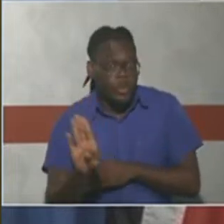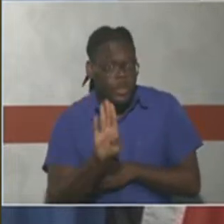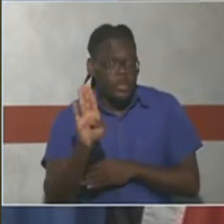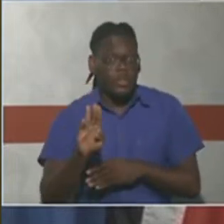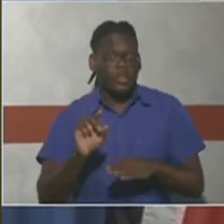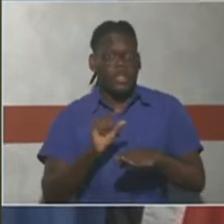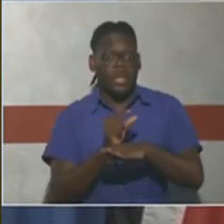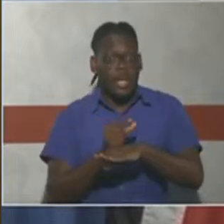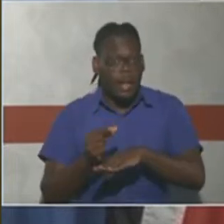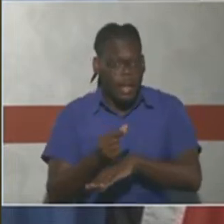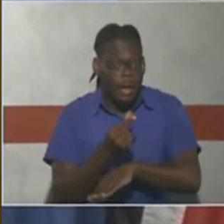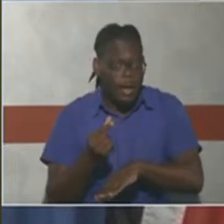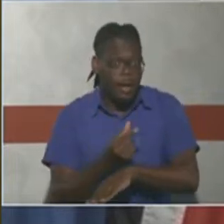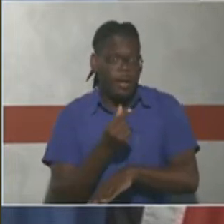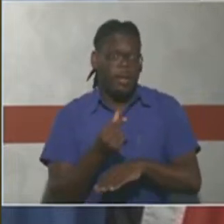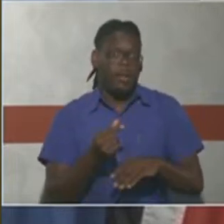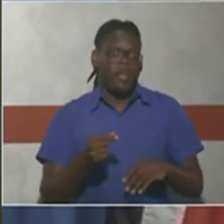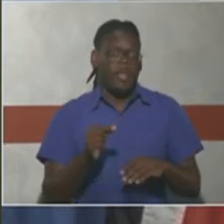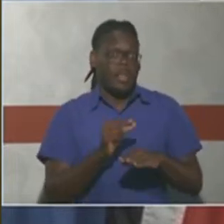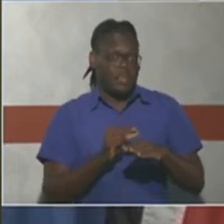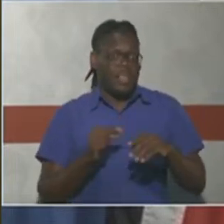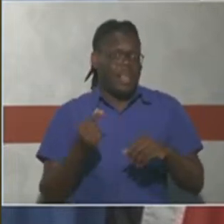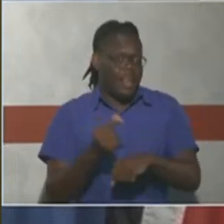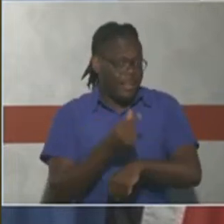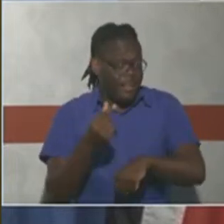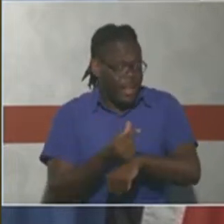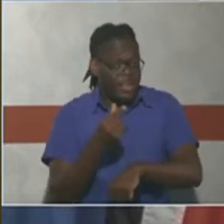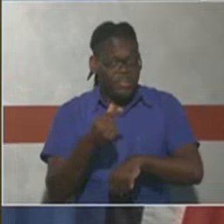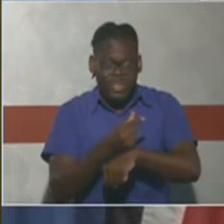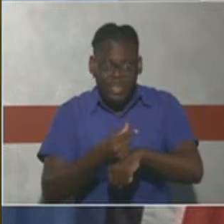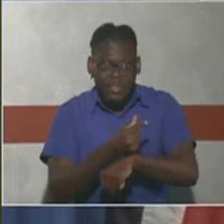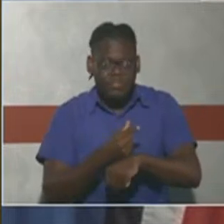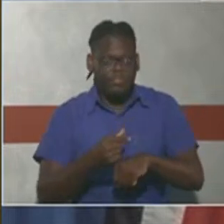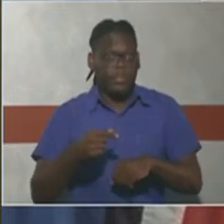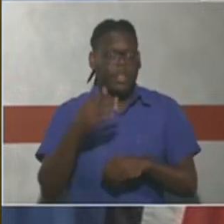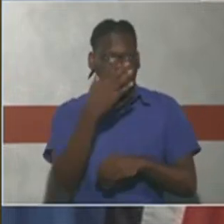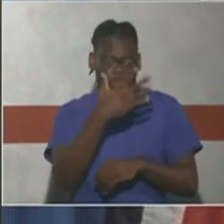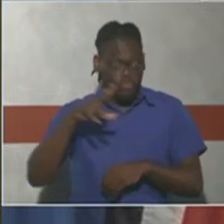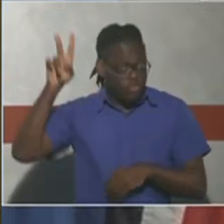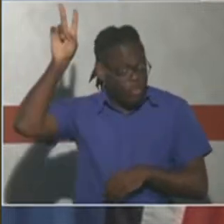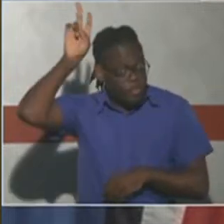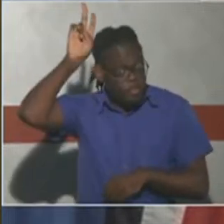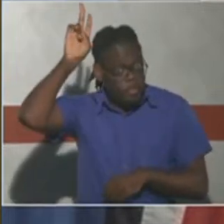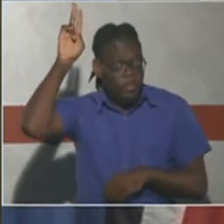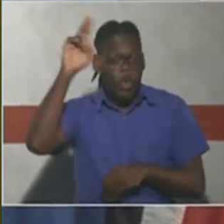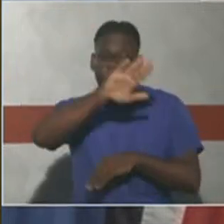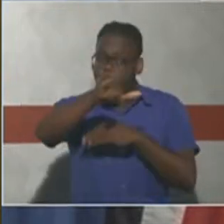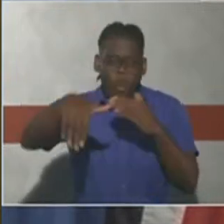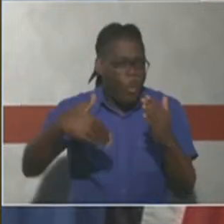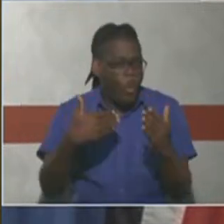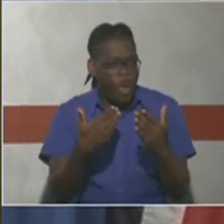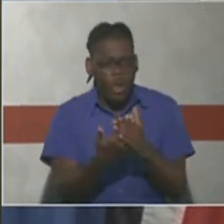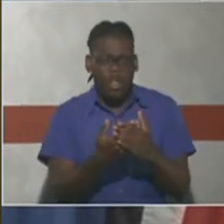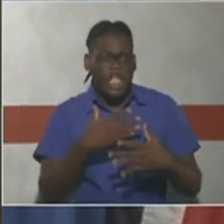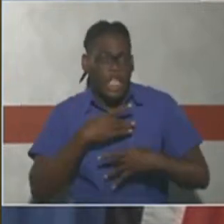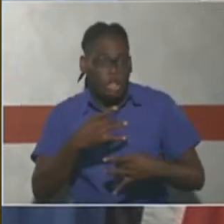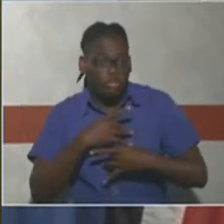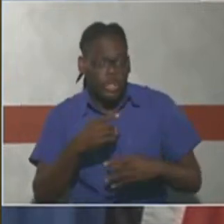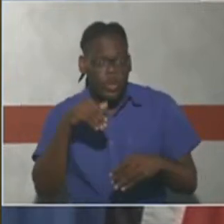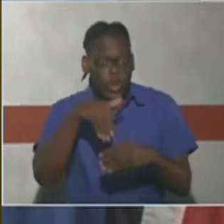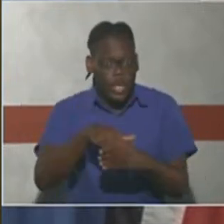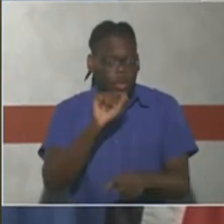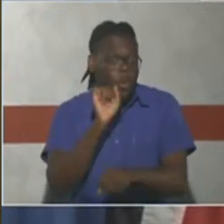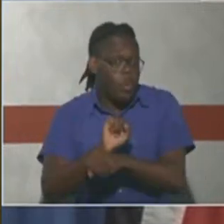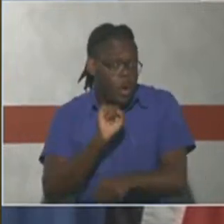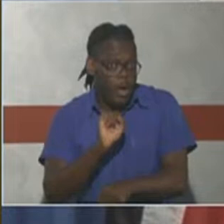Suriname, where gas reserves have been discovered. Trinidad and Tobago's access to gas and the use